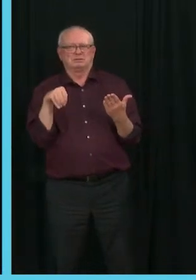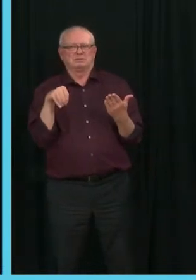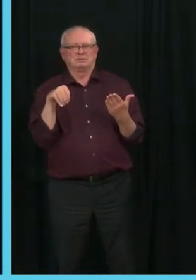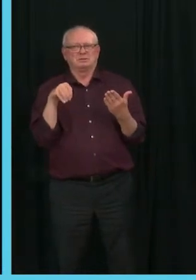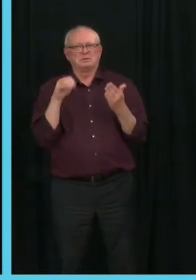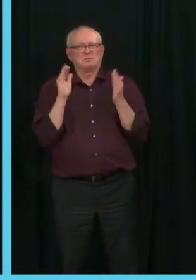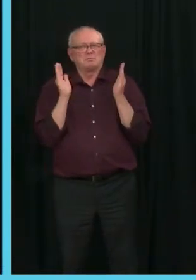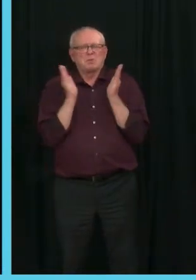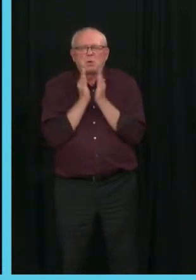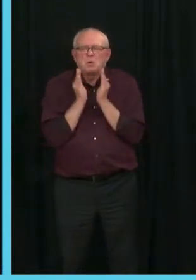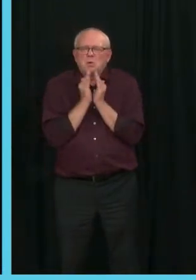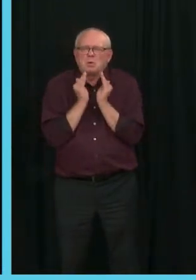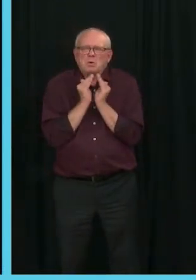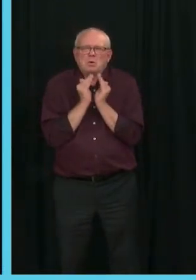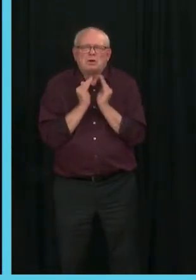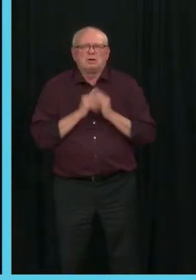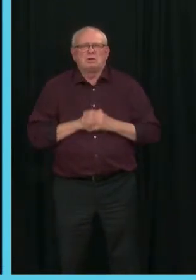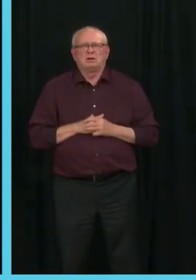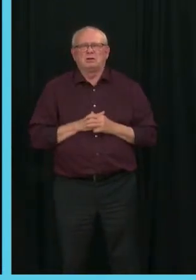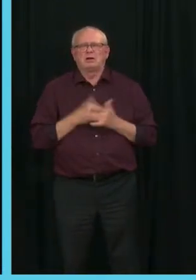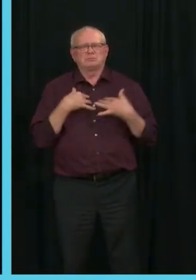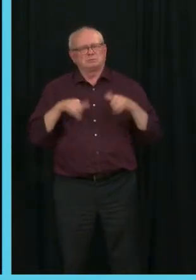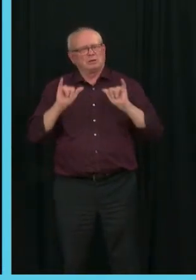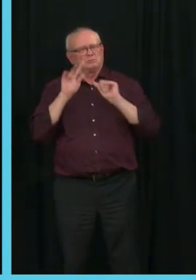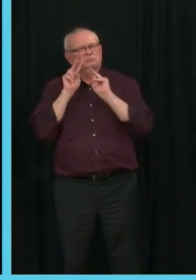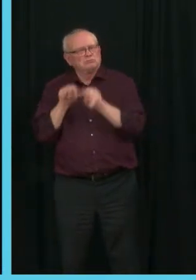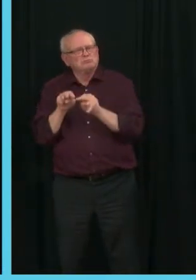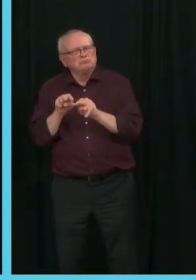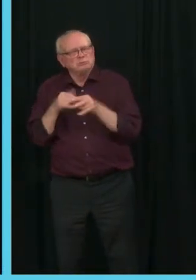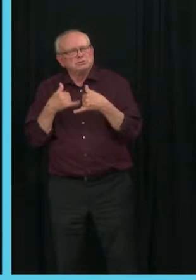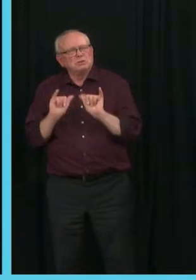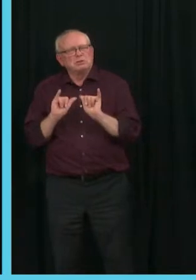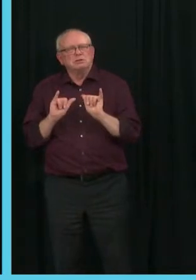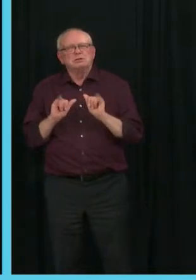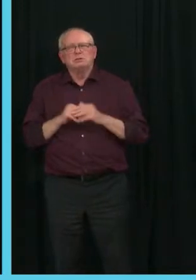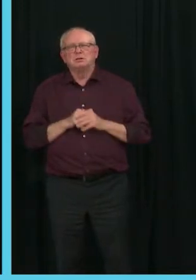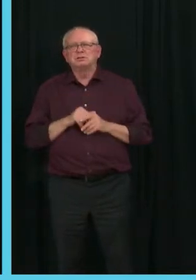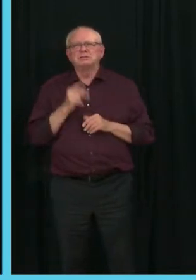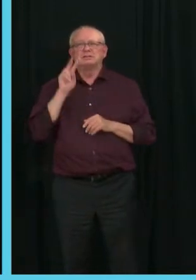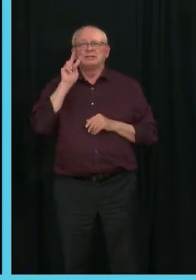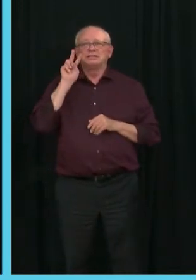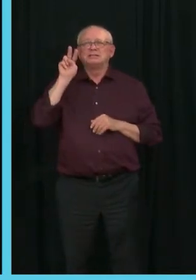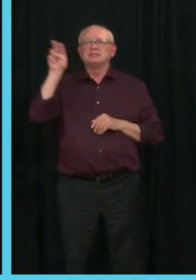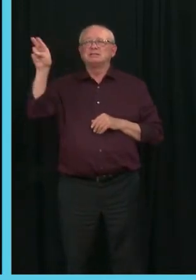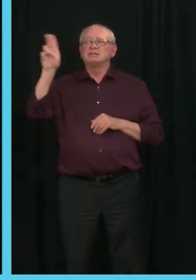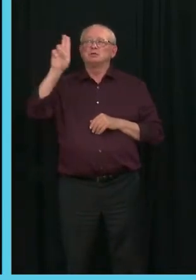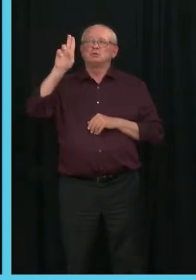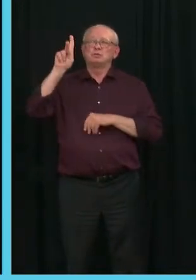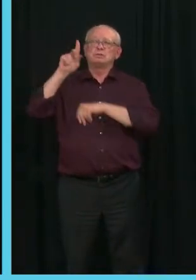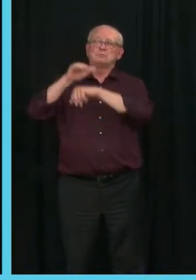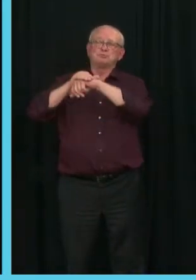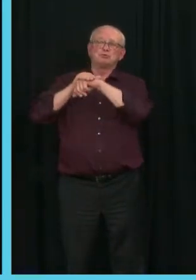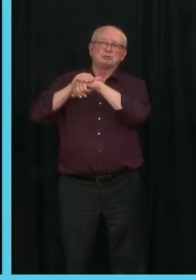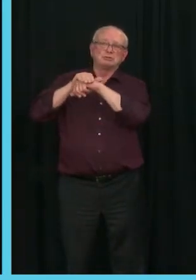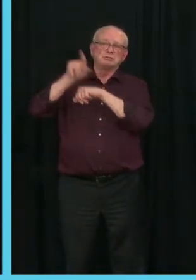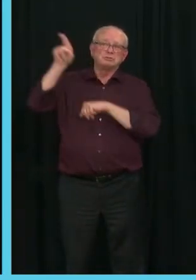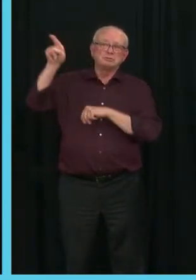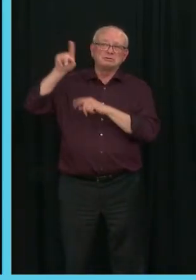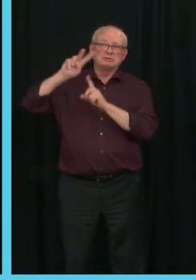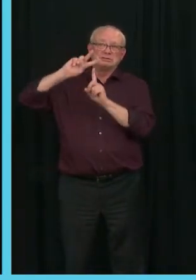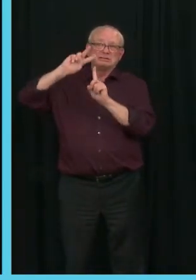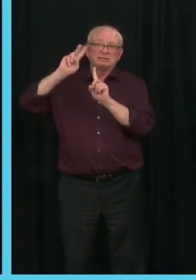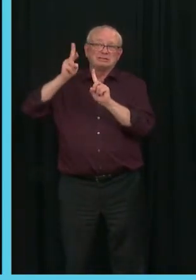number. We're watching that closely, and we know from the data in the UK that after a second dose, the effectiveness of mRNA